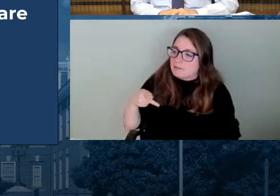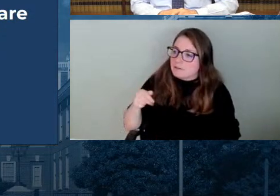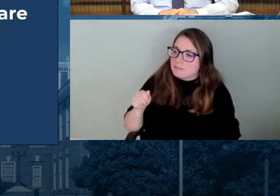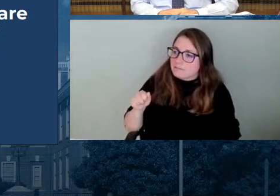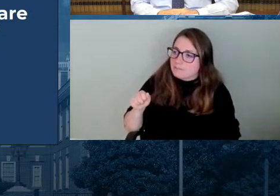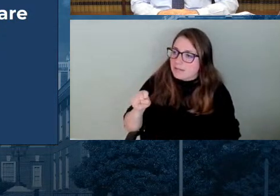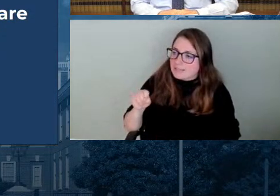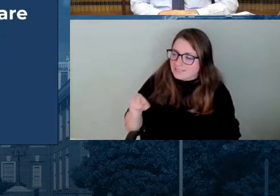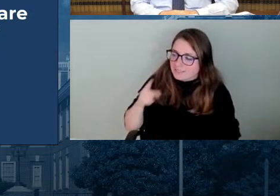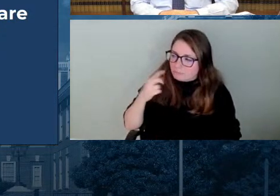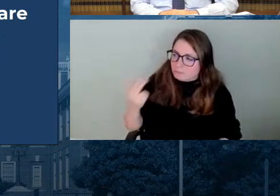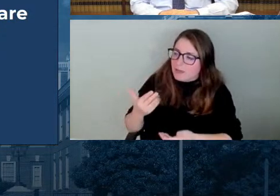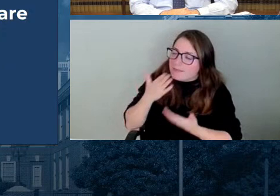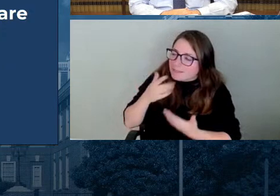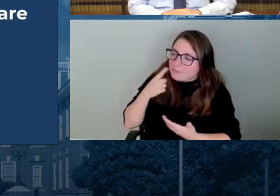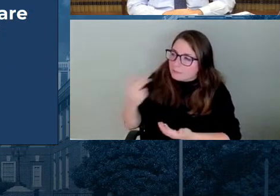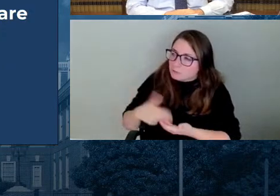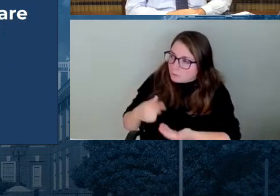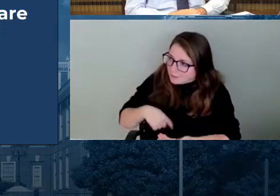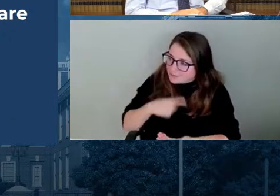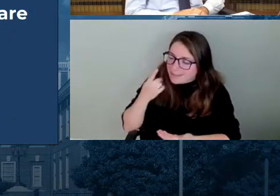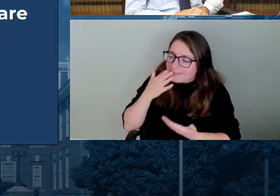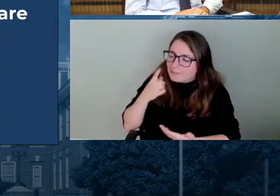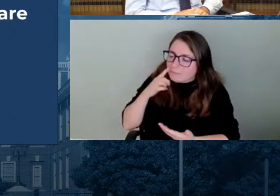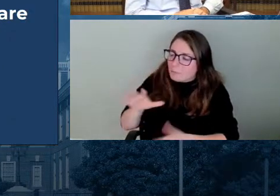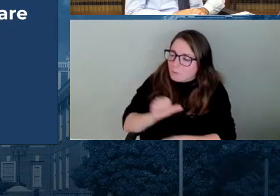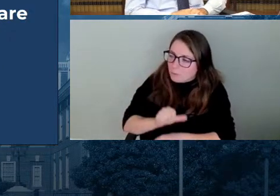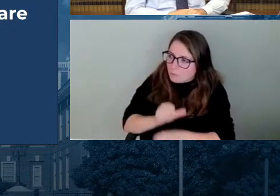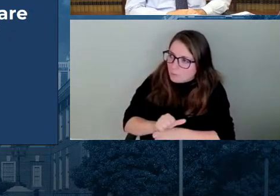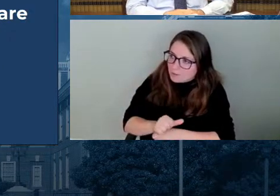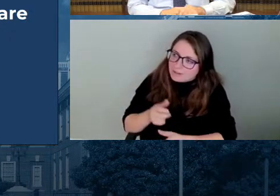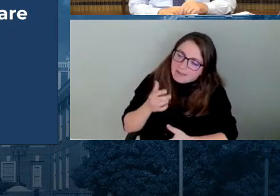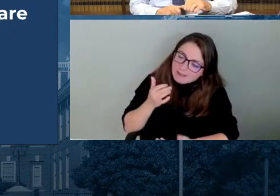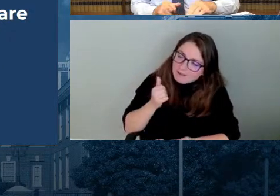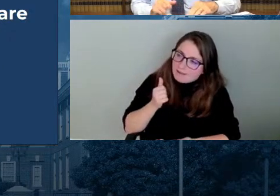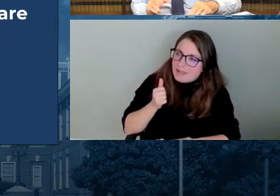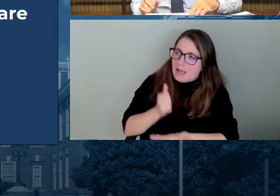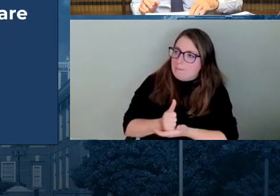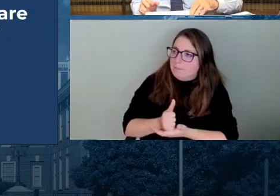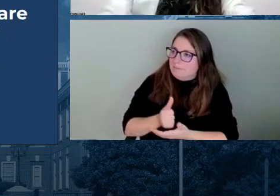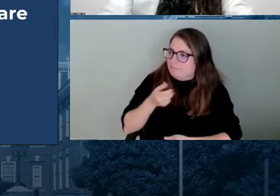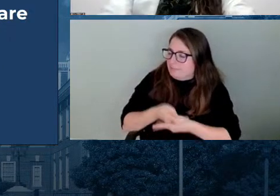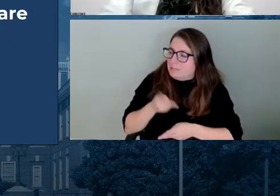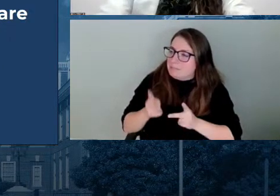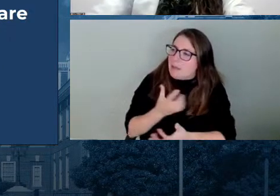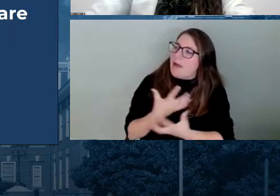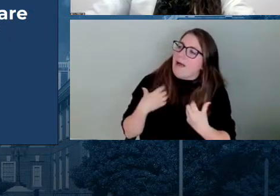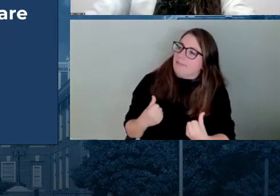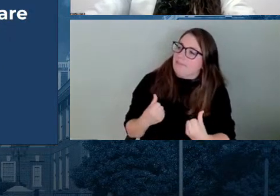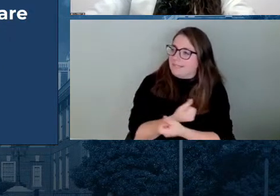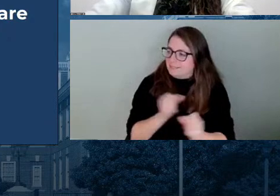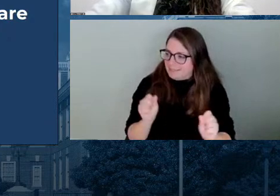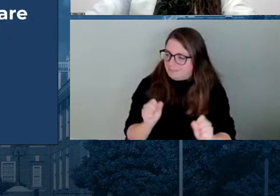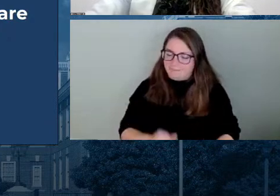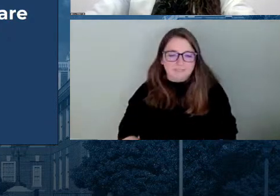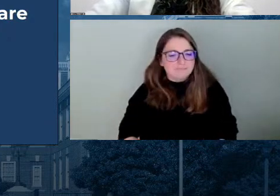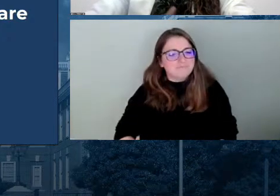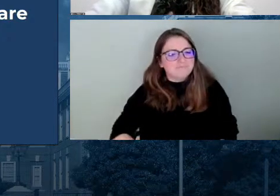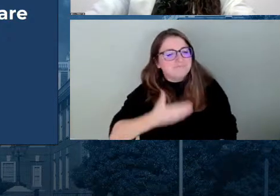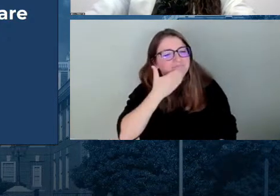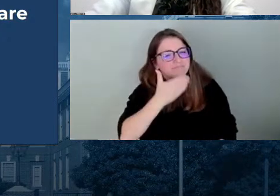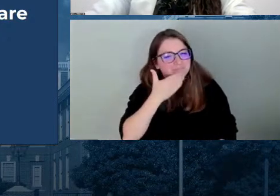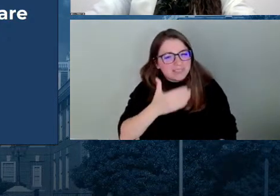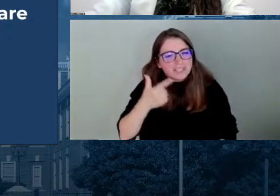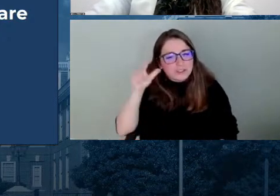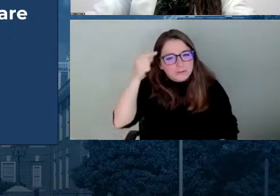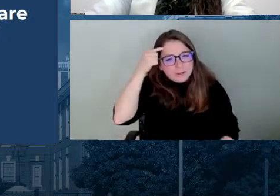being with us and for the work that you do, keeping people healthy and safe. Great. Thank you, Governor Carney, for the invitation, and